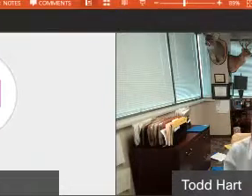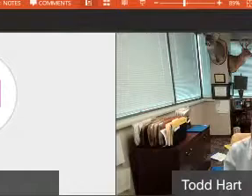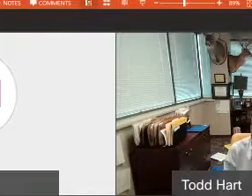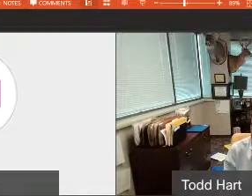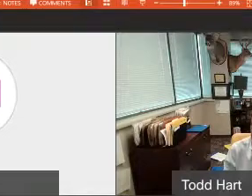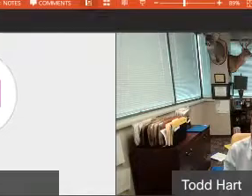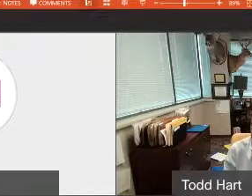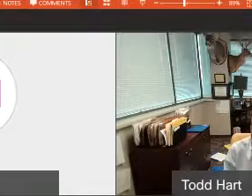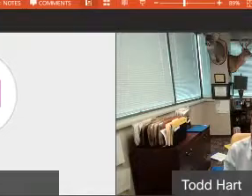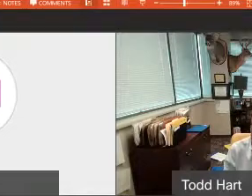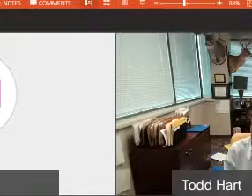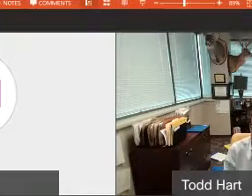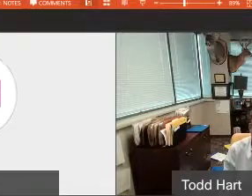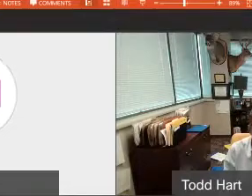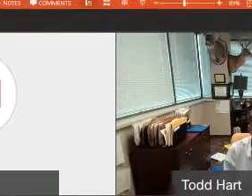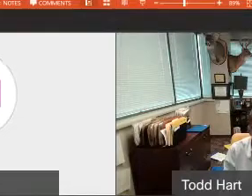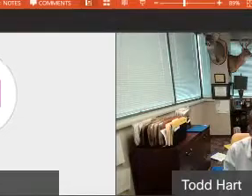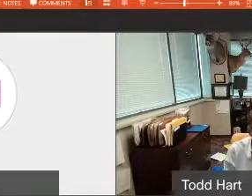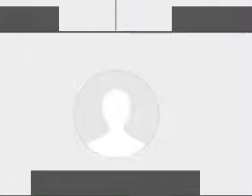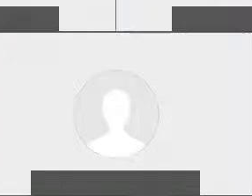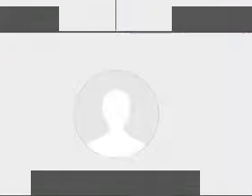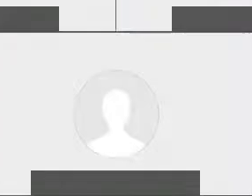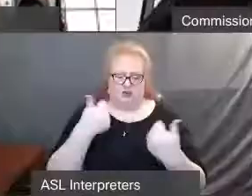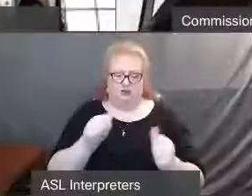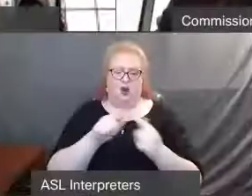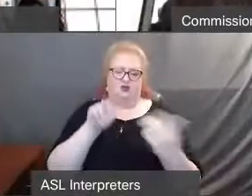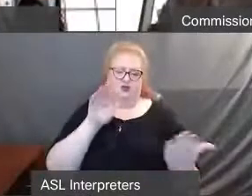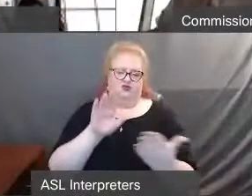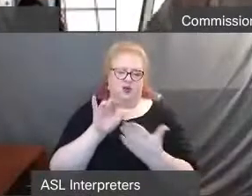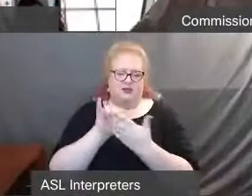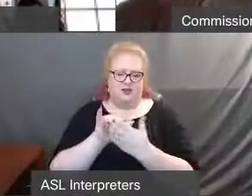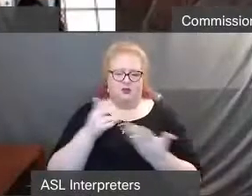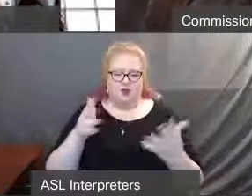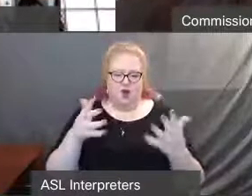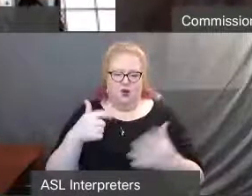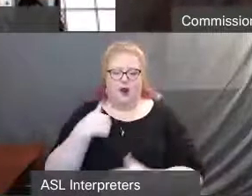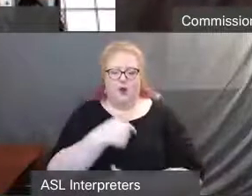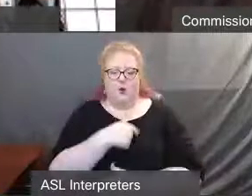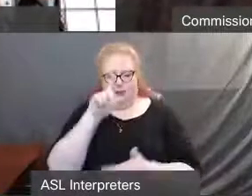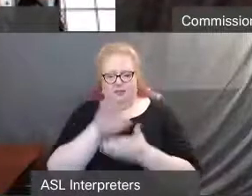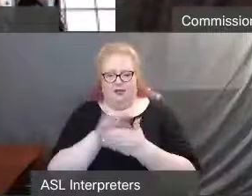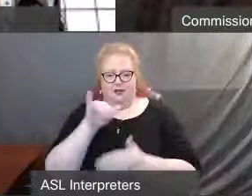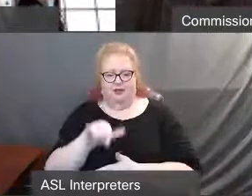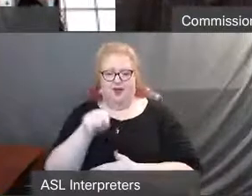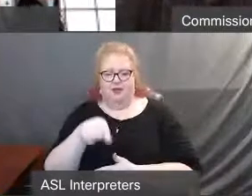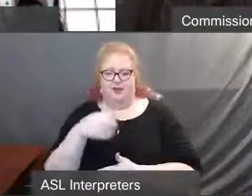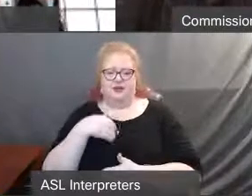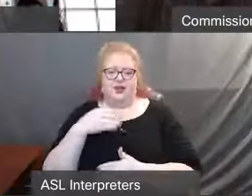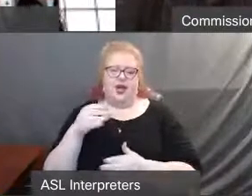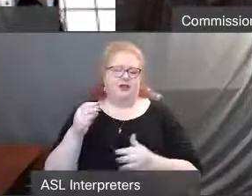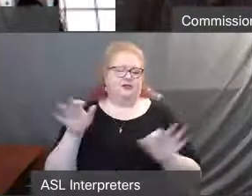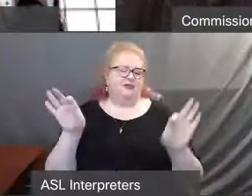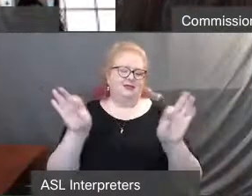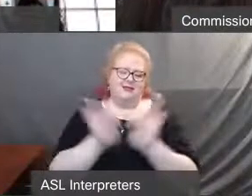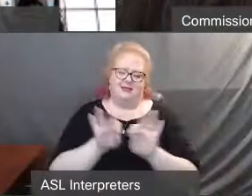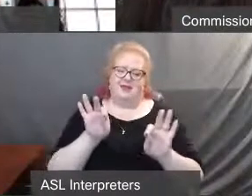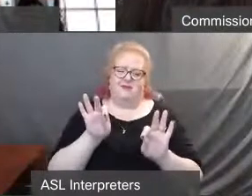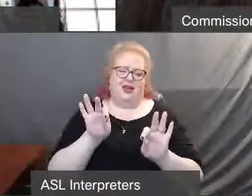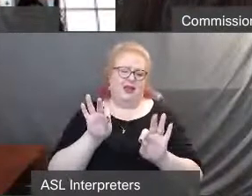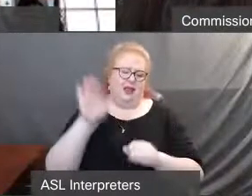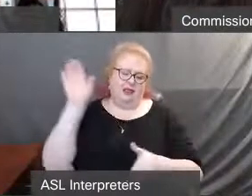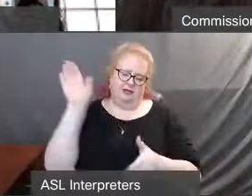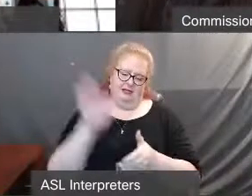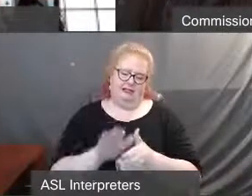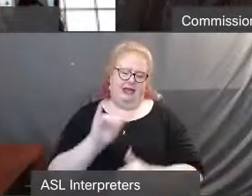to address them. I also believe that this has significantly less impact on all of the neighbors' concerns than